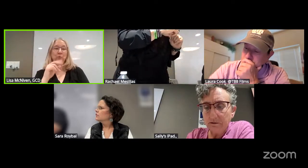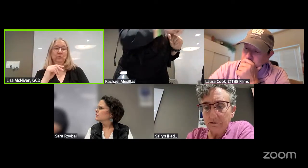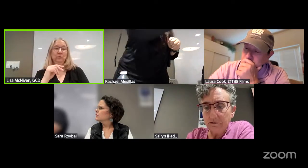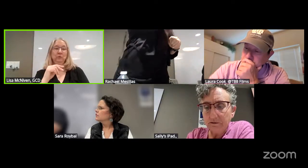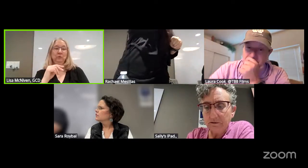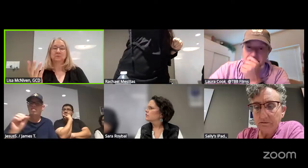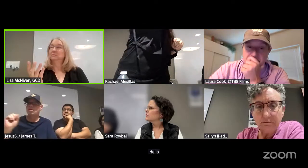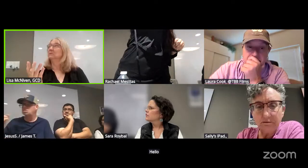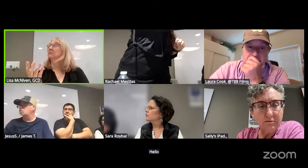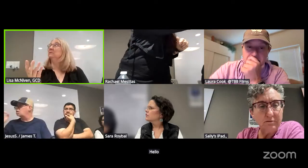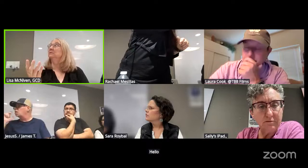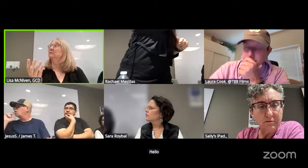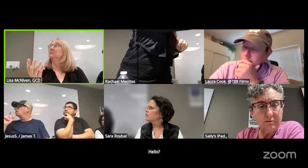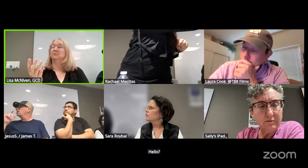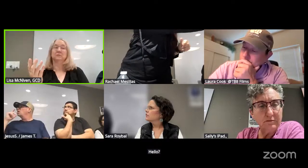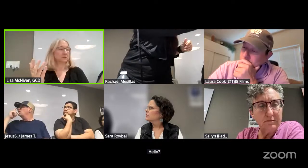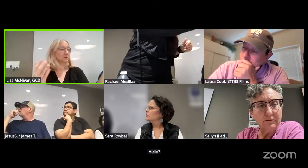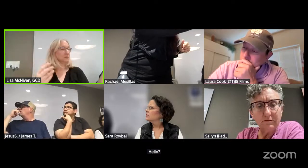Hello?